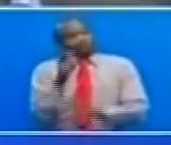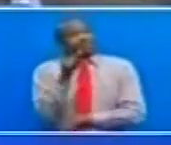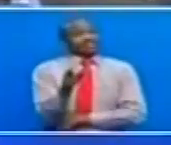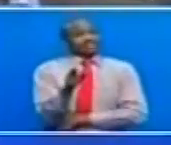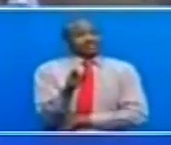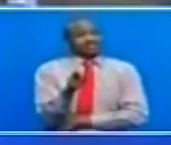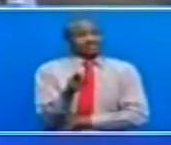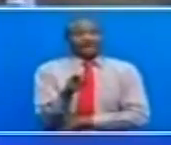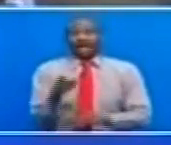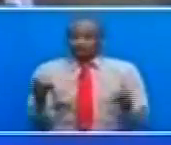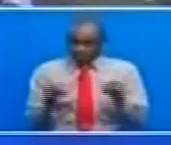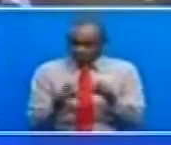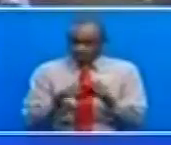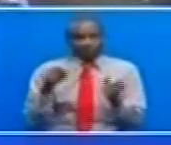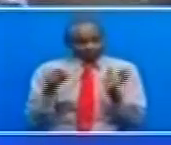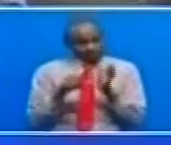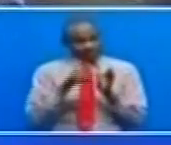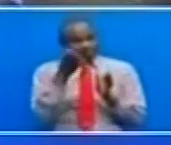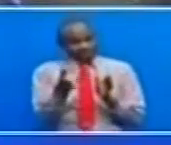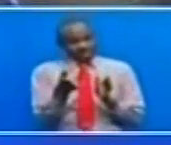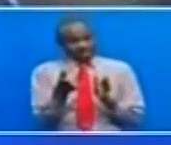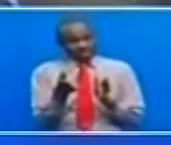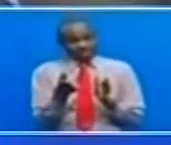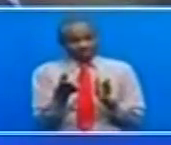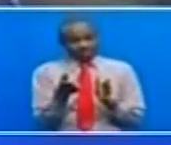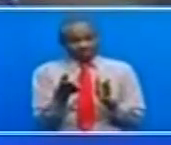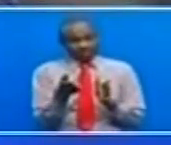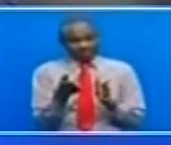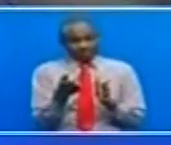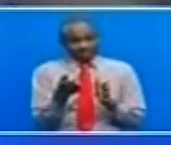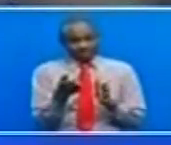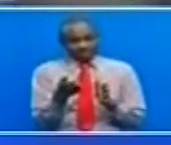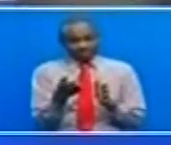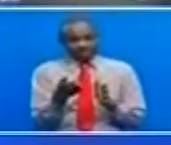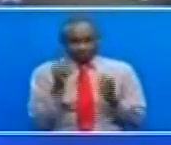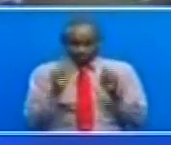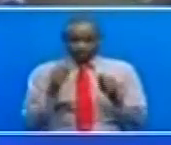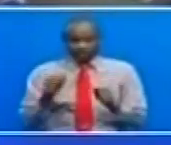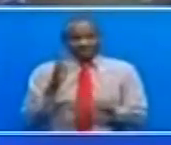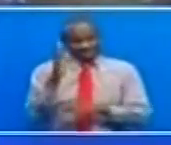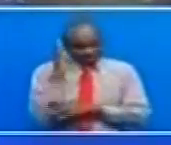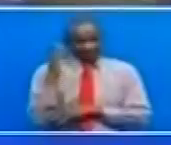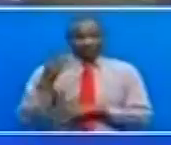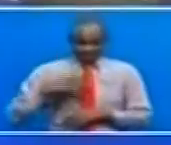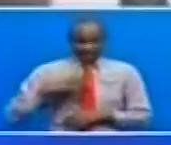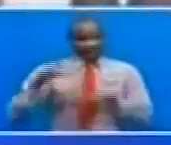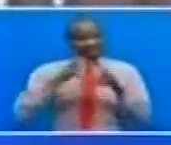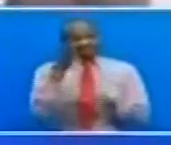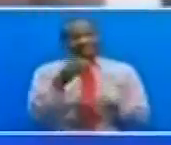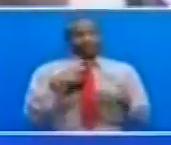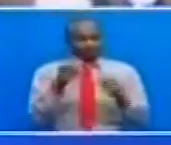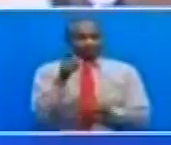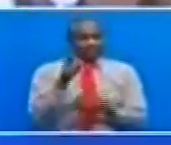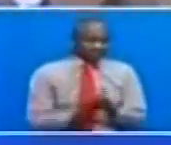also speaks to the deficiencies that would seek to undermine the security of the people of the republic.